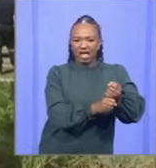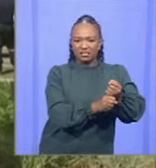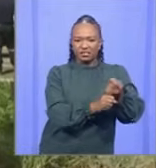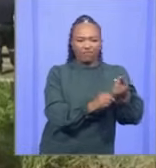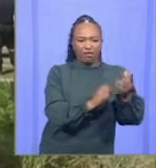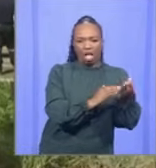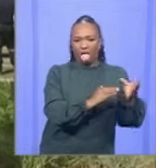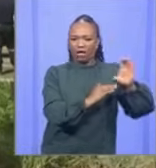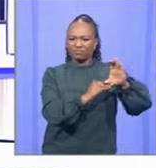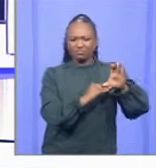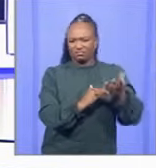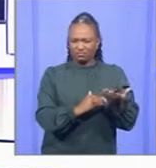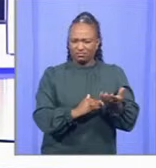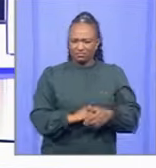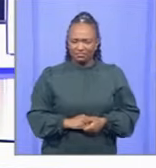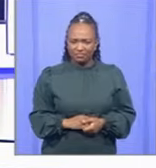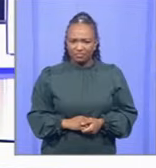money.